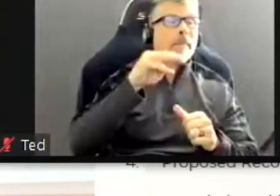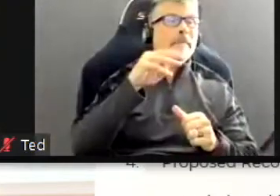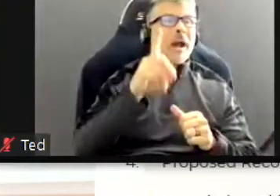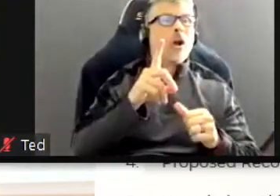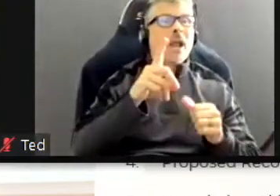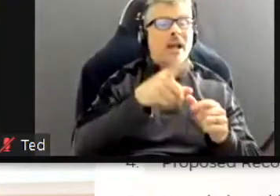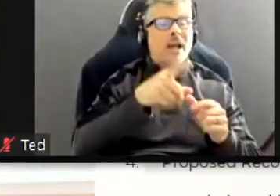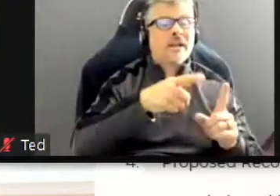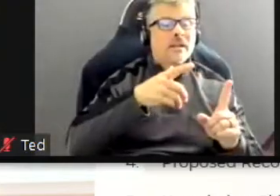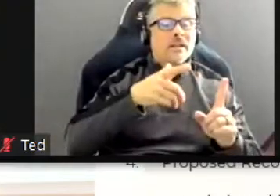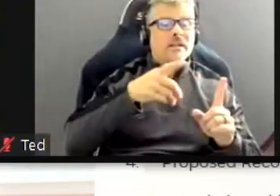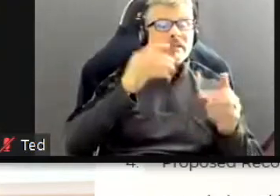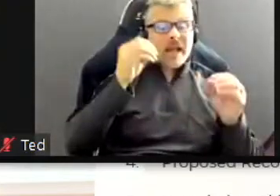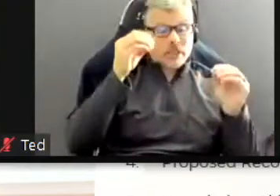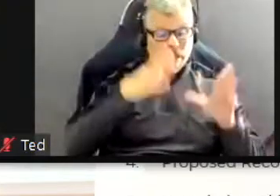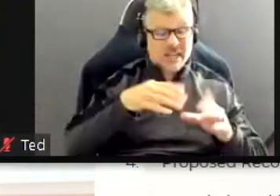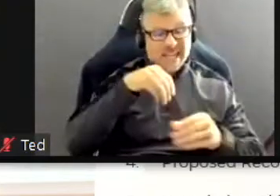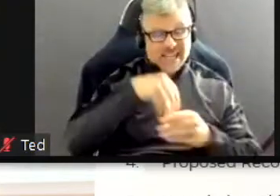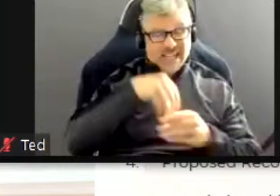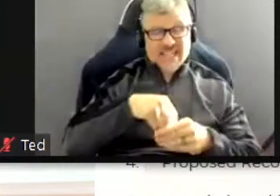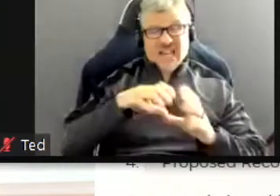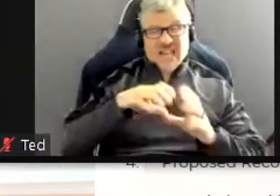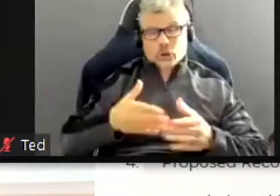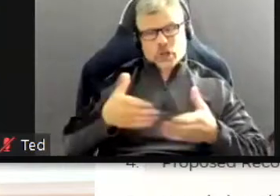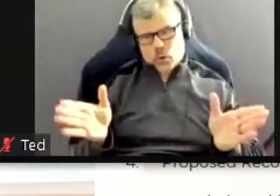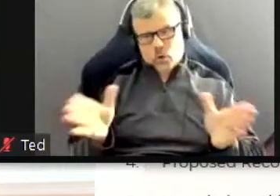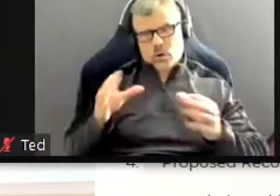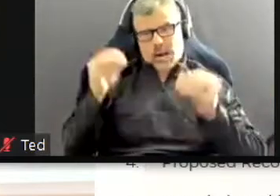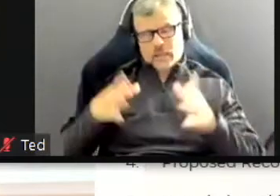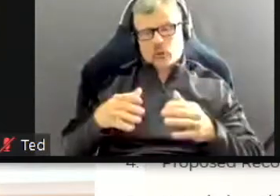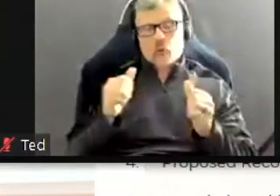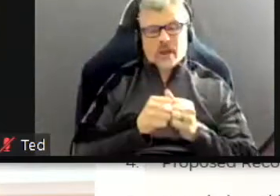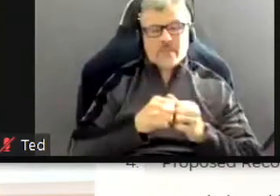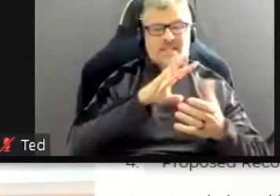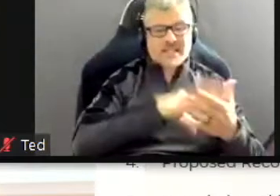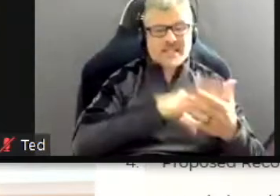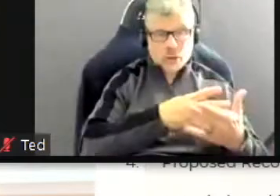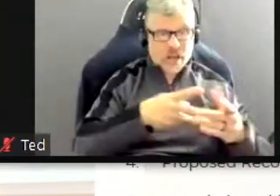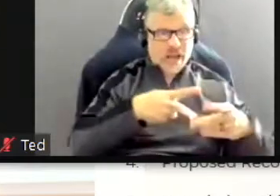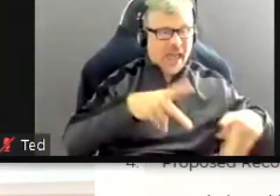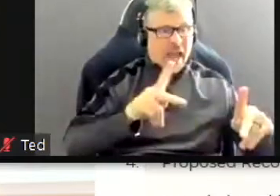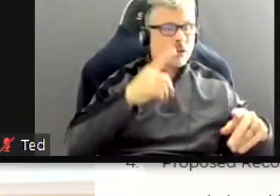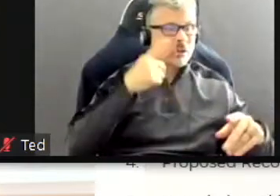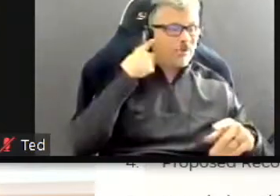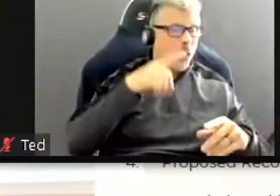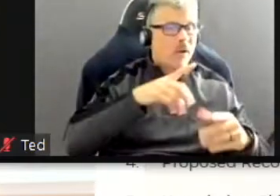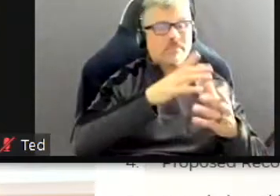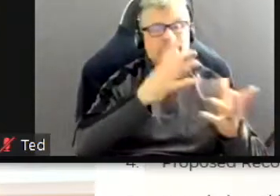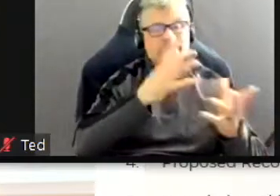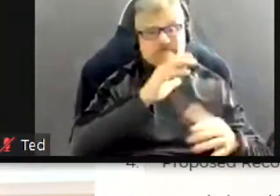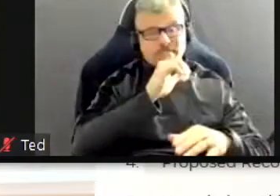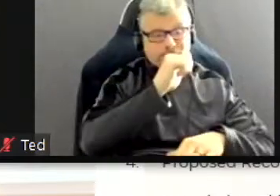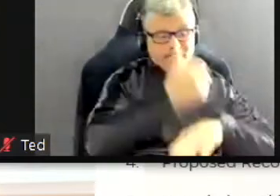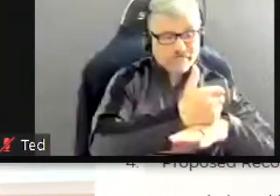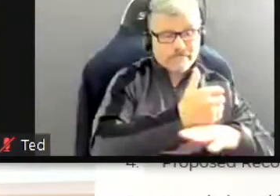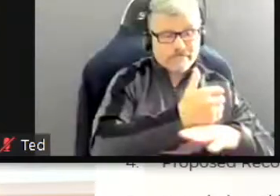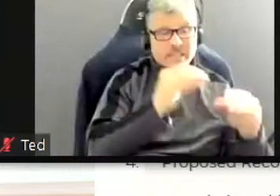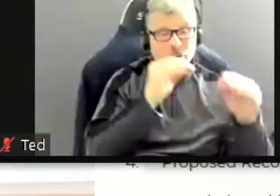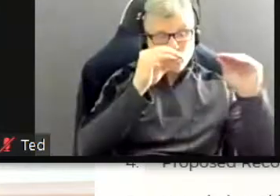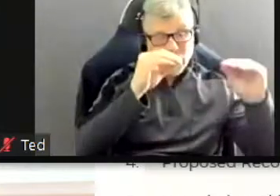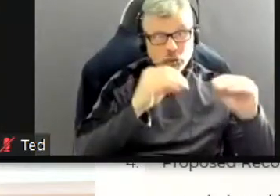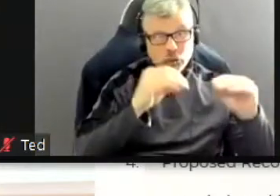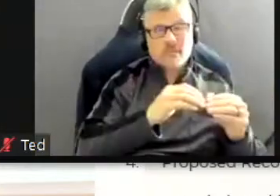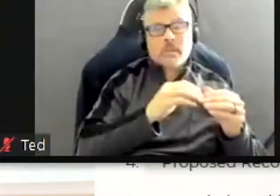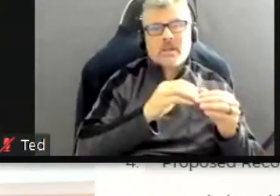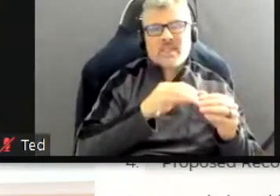education classroom. Master scheduling that allows the design and implementation of specially designed instruction is one of the most